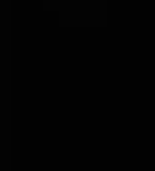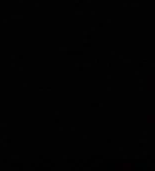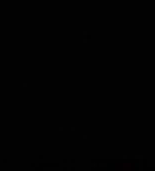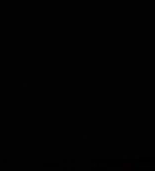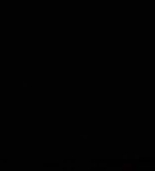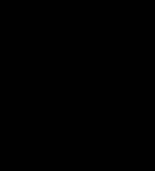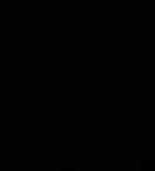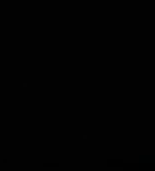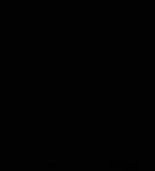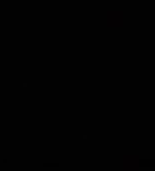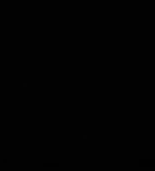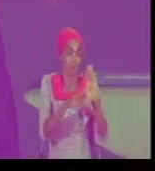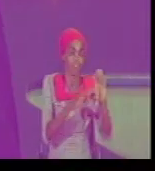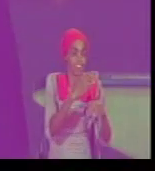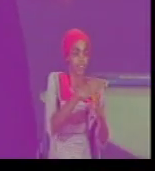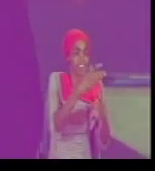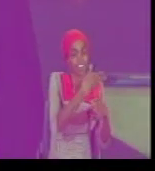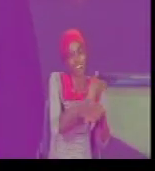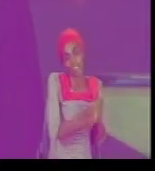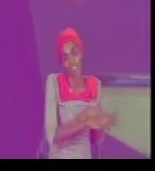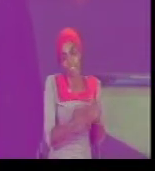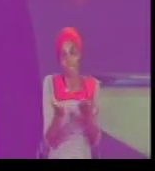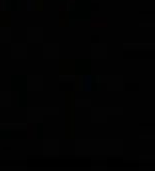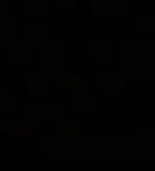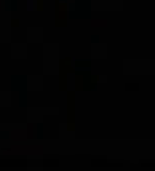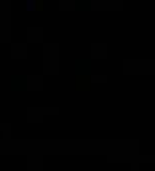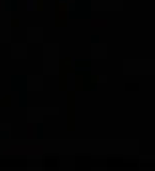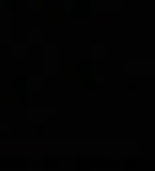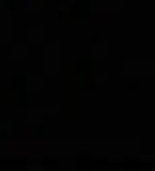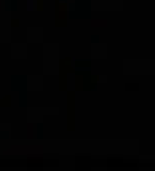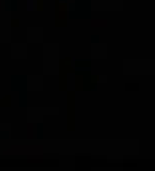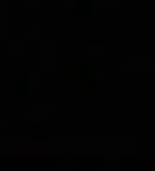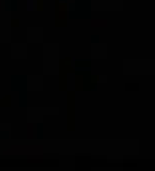at yourself, I am chosen.